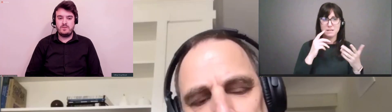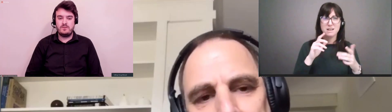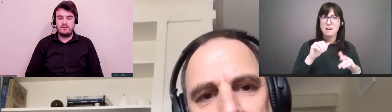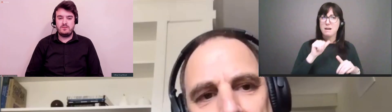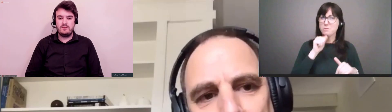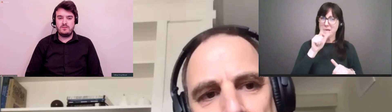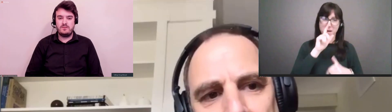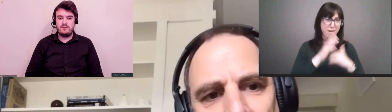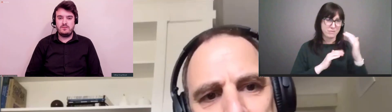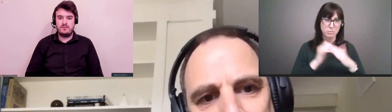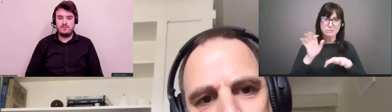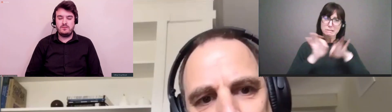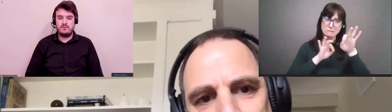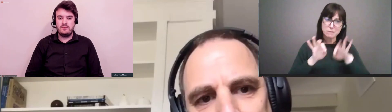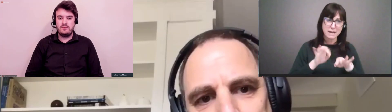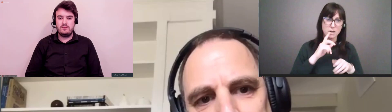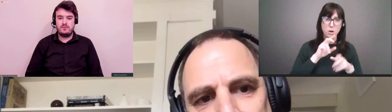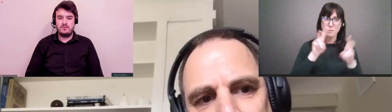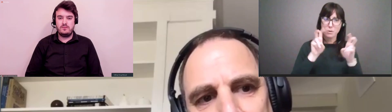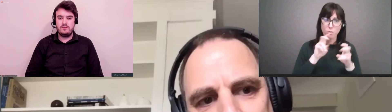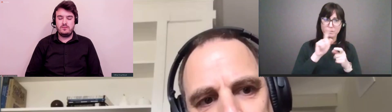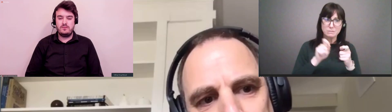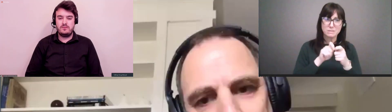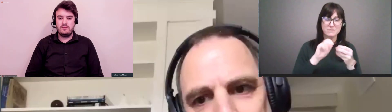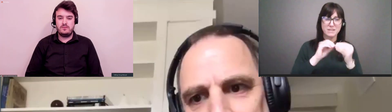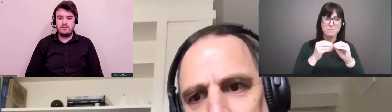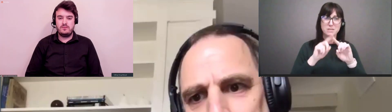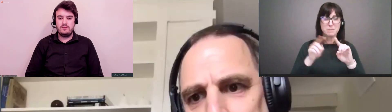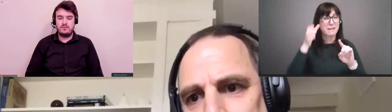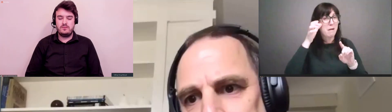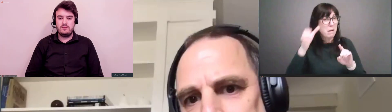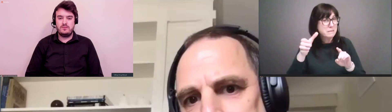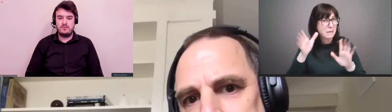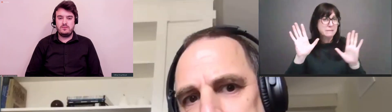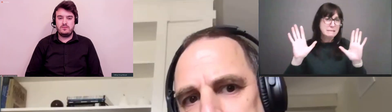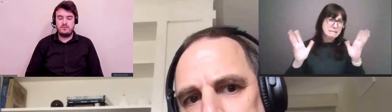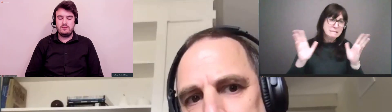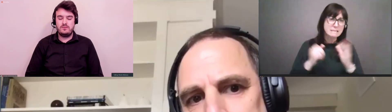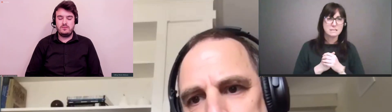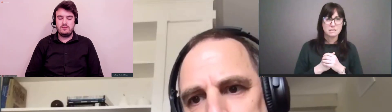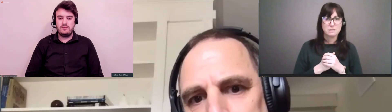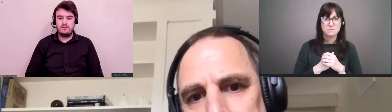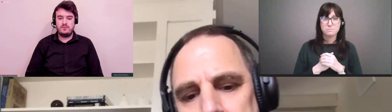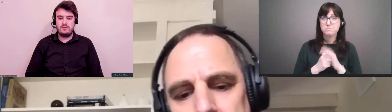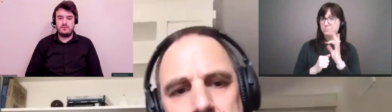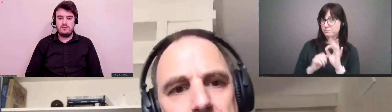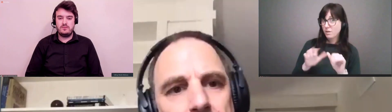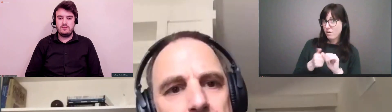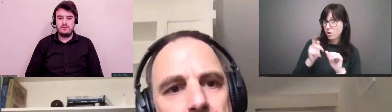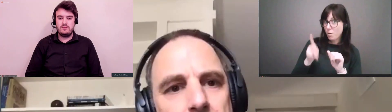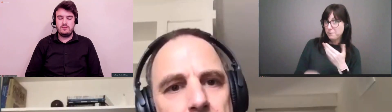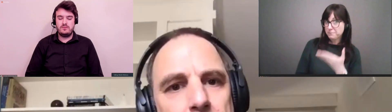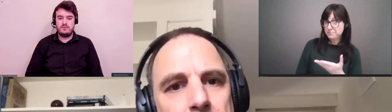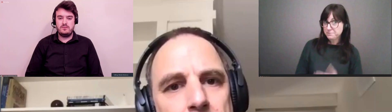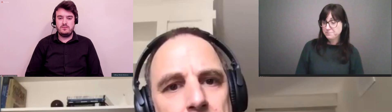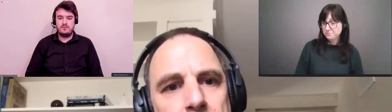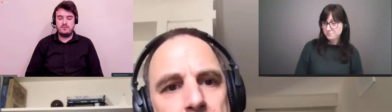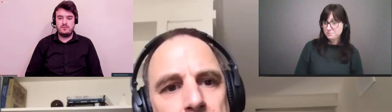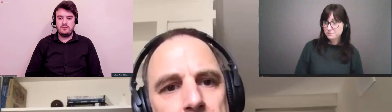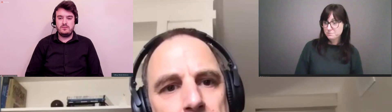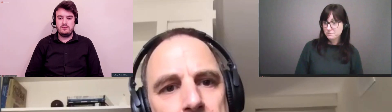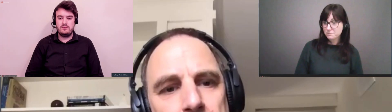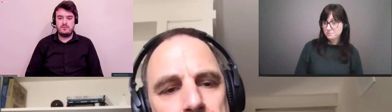be sort of quoted on those specific numbers, but that's the concepts at least to help you. Great. And do we have a follow-up question as well from Ottawa